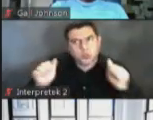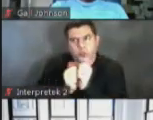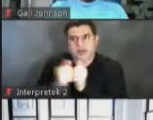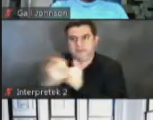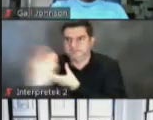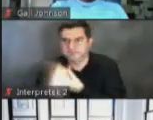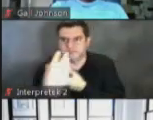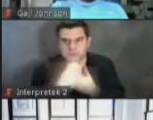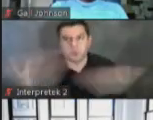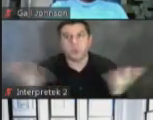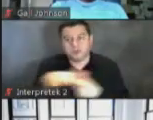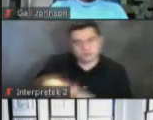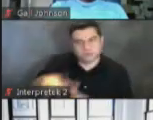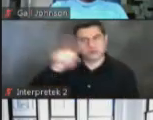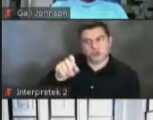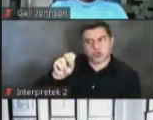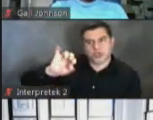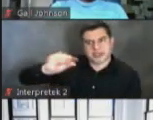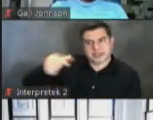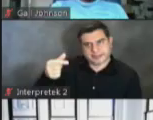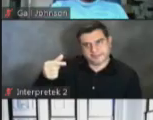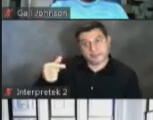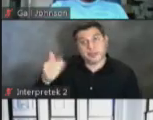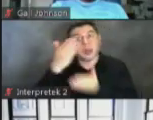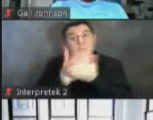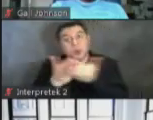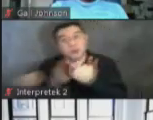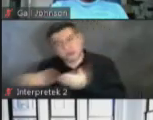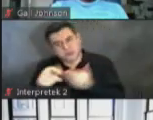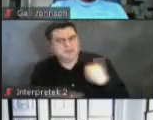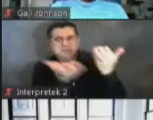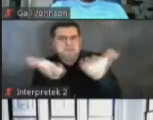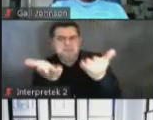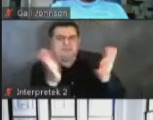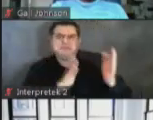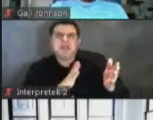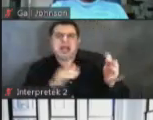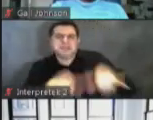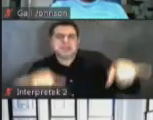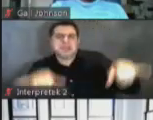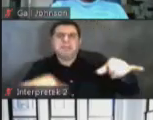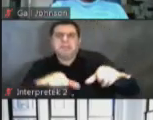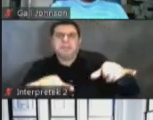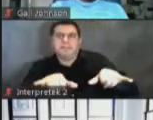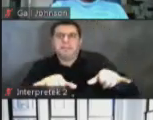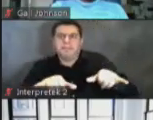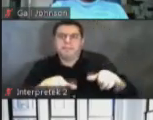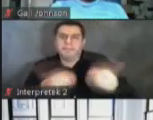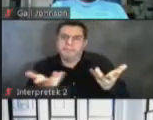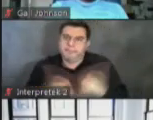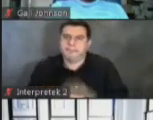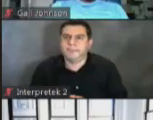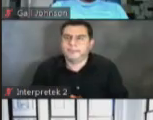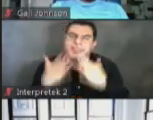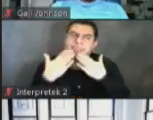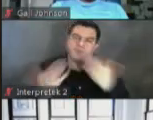proposal, they're fine, they're kind of standard, and if you get with them, you might get some good results. Thank you. Thank